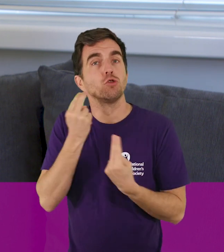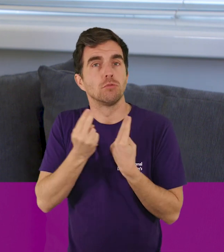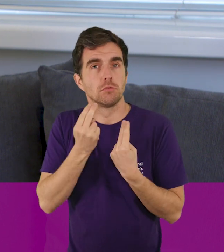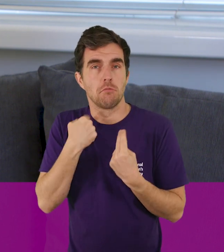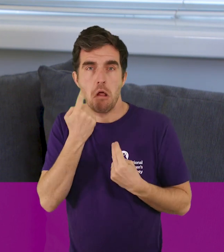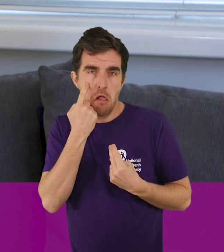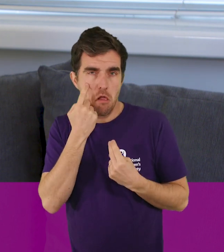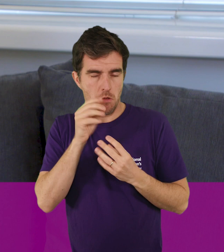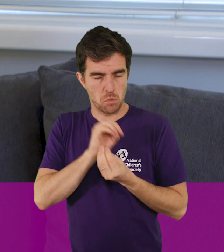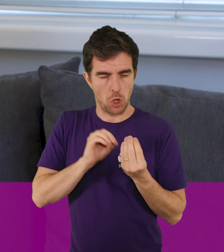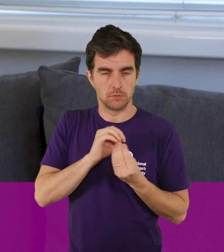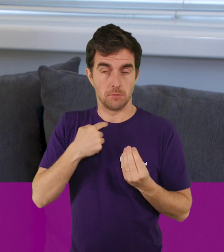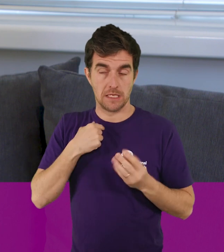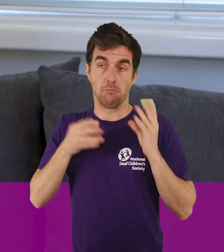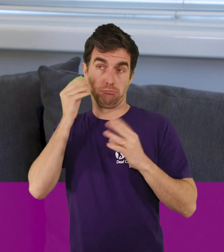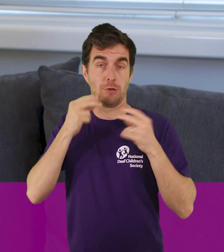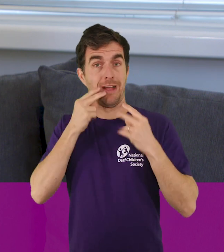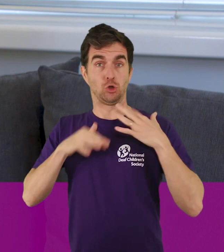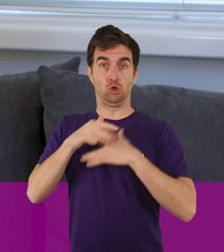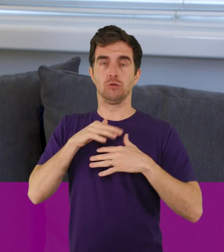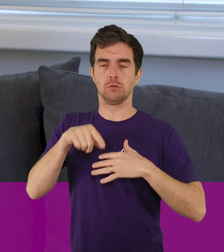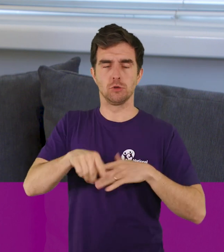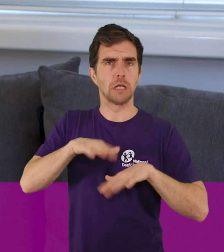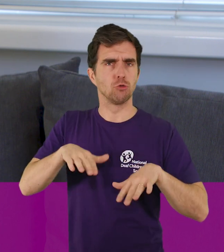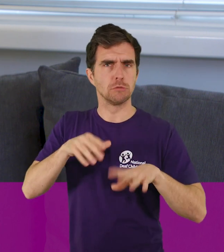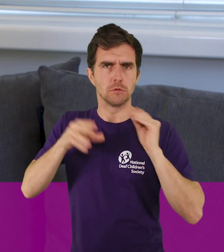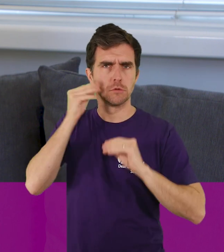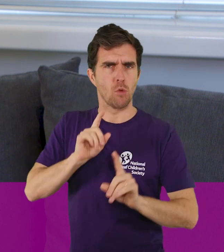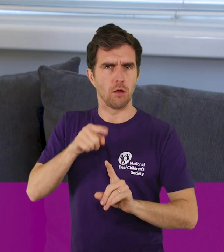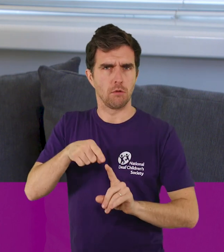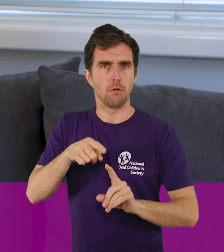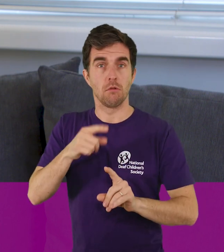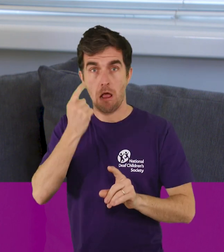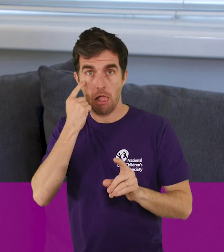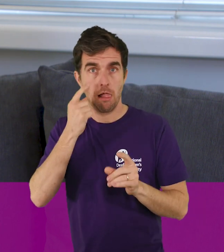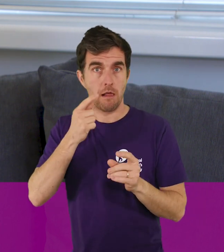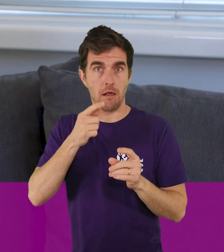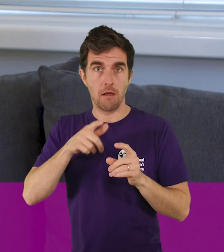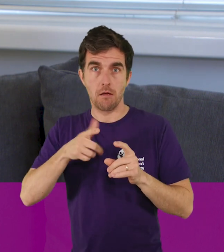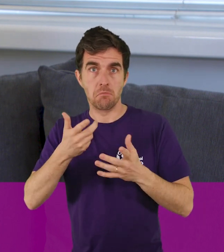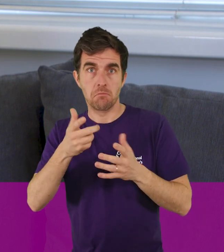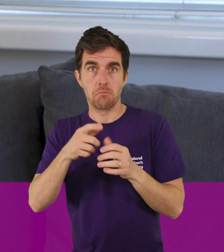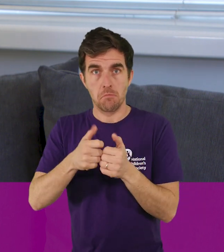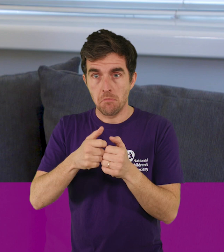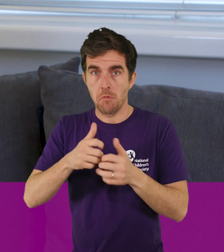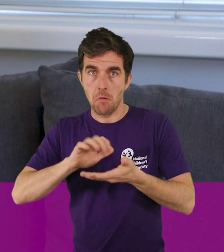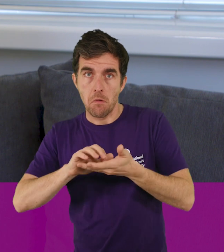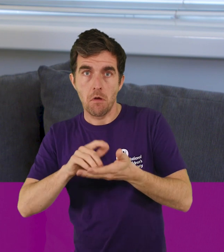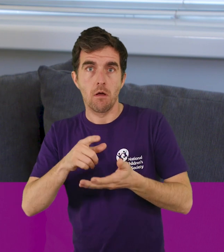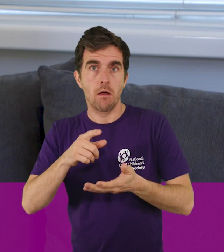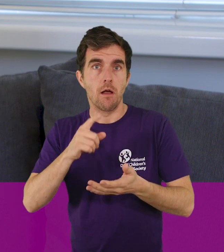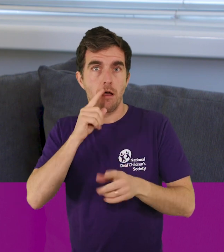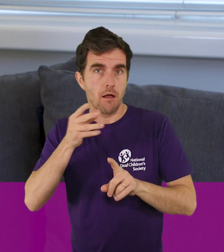example of them being in a restaurant and what we can hear versus what your child can hear, and they're able to do something whizzy on